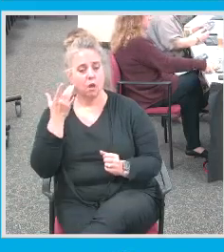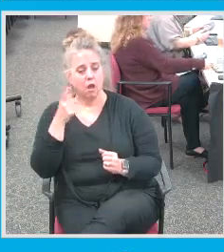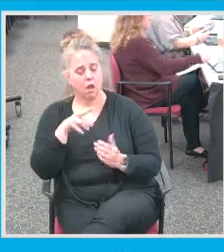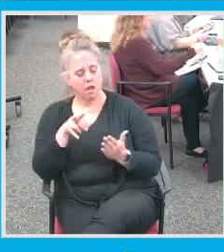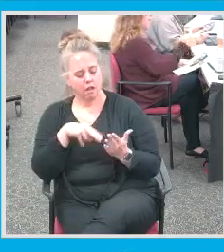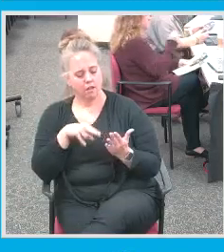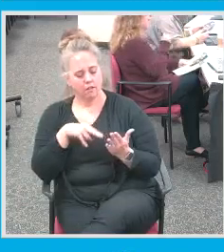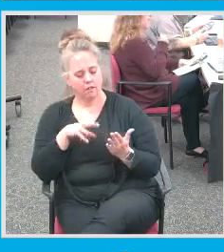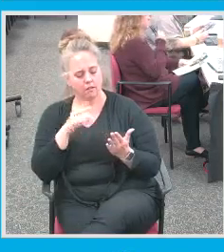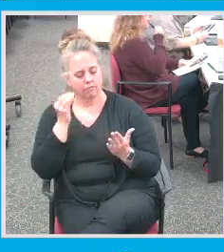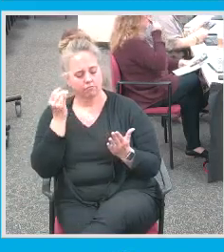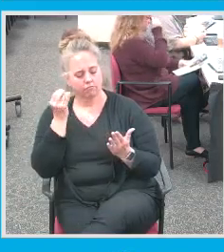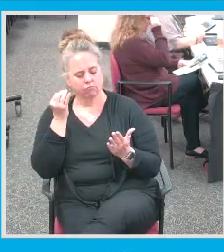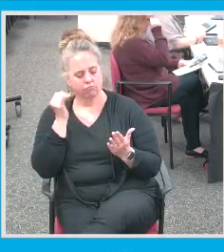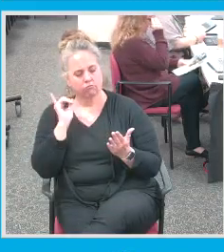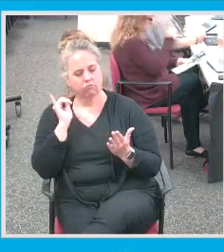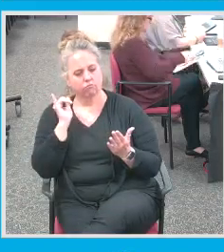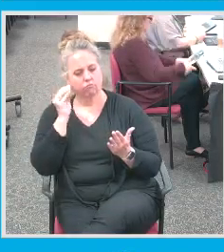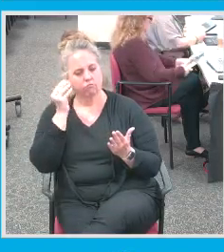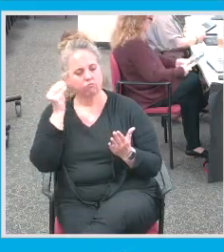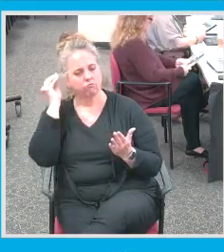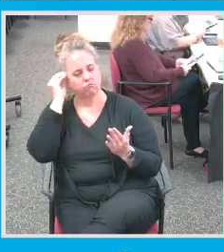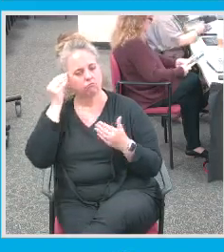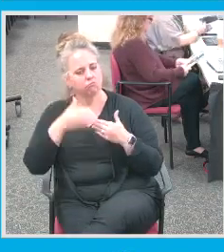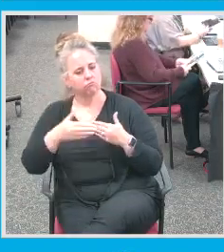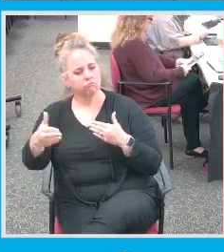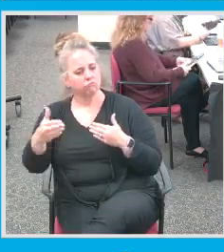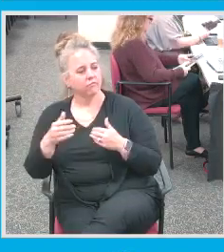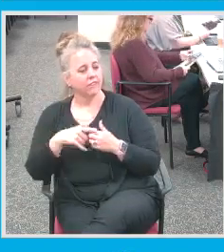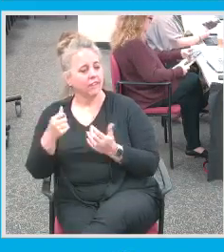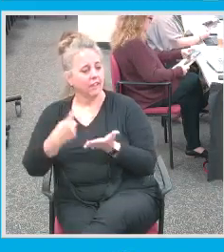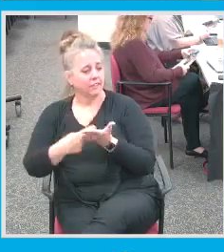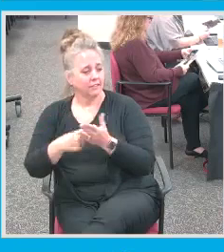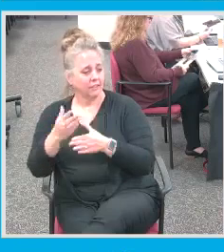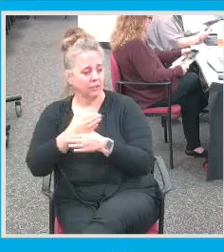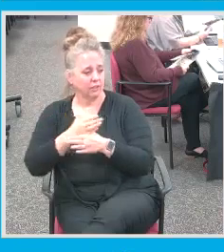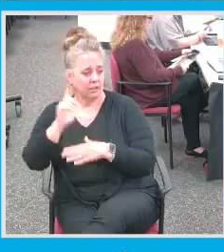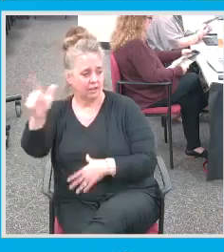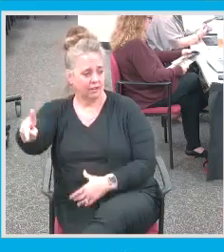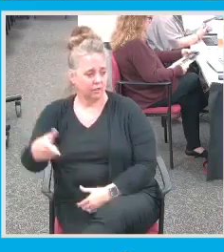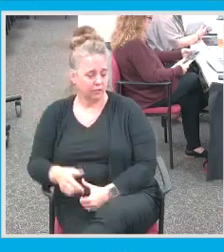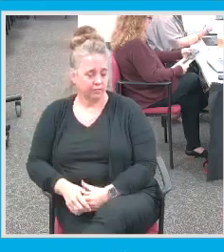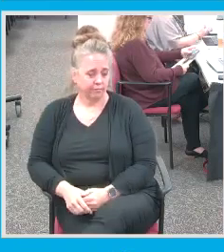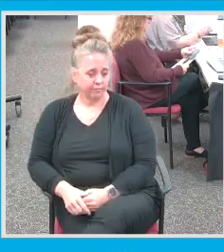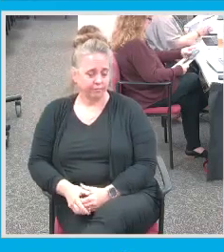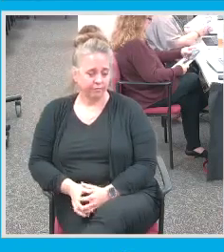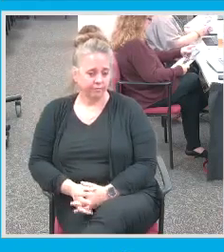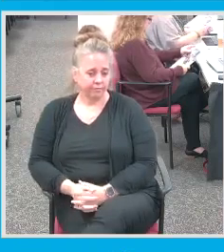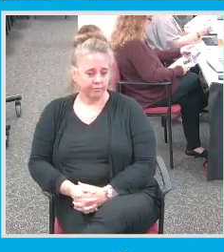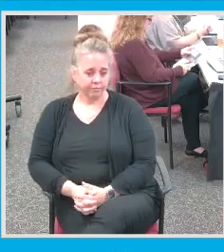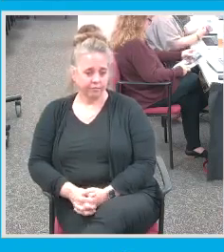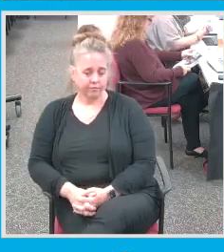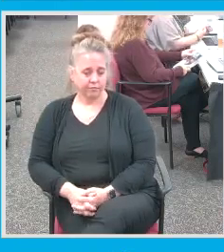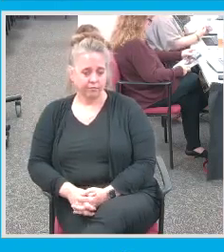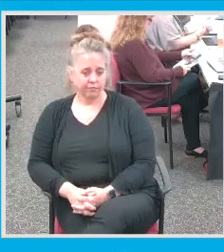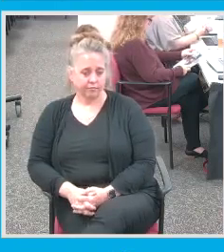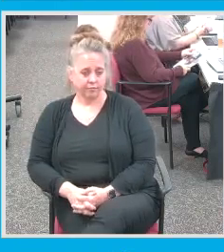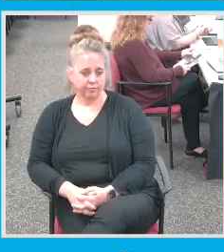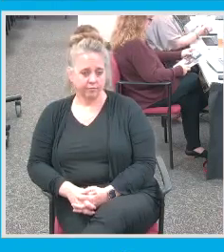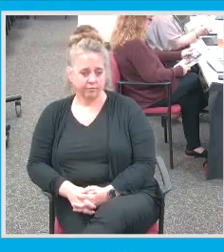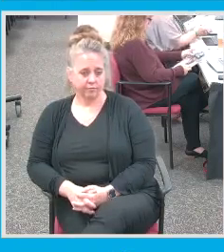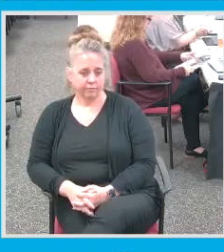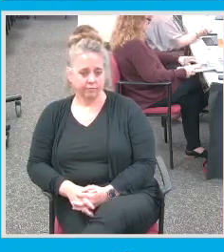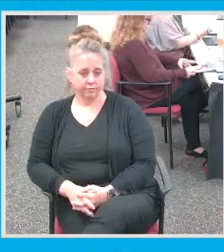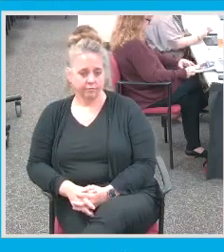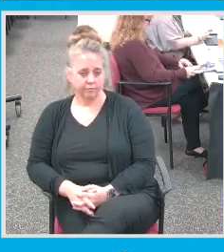that you'll share it with someone else. And so one of the workshops that we're currently doing is called Safe Homes,